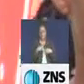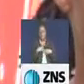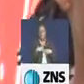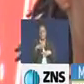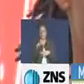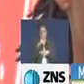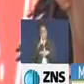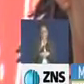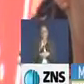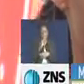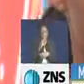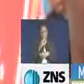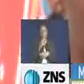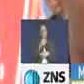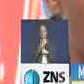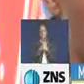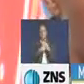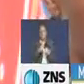9 years.